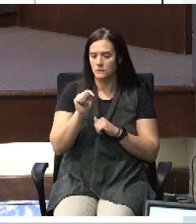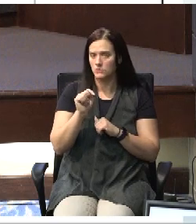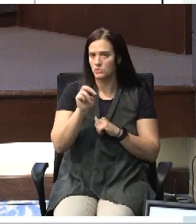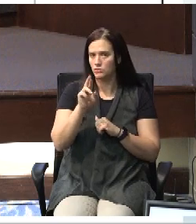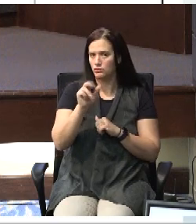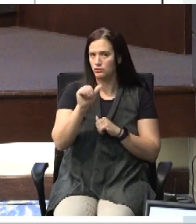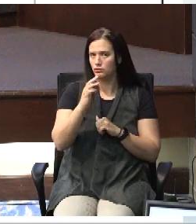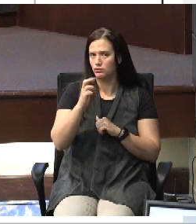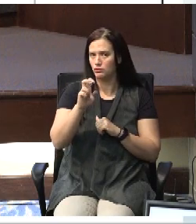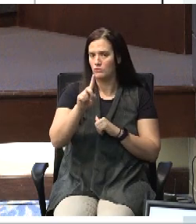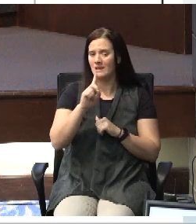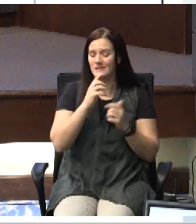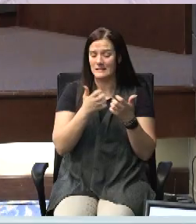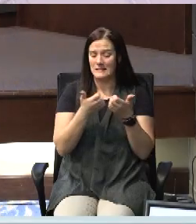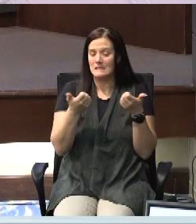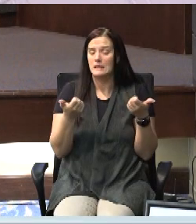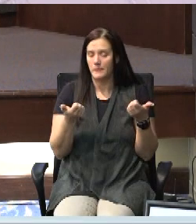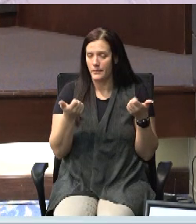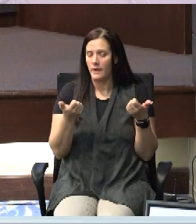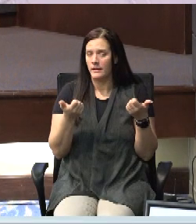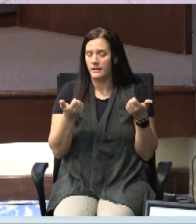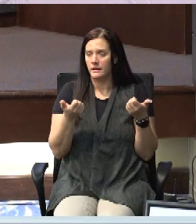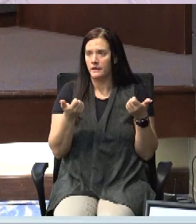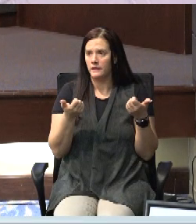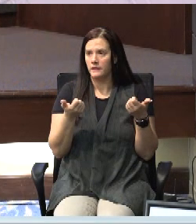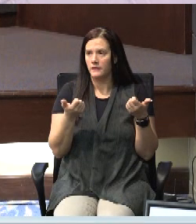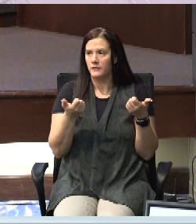tract is separated